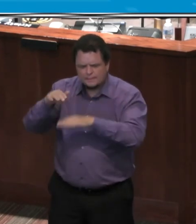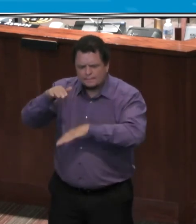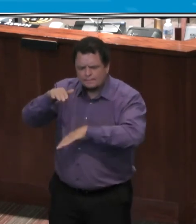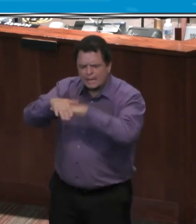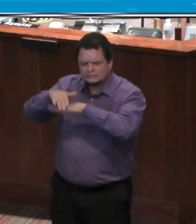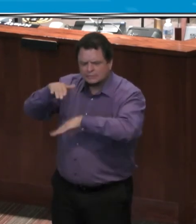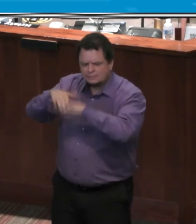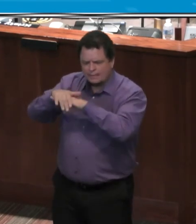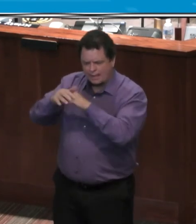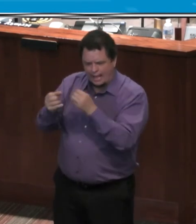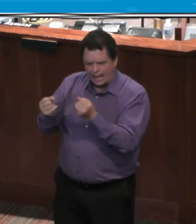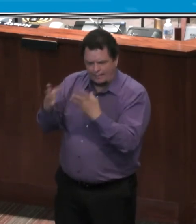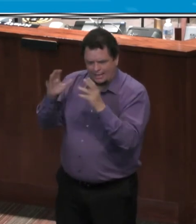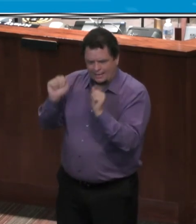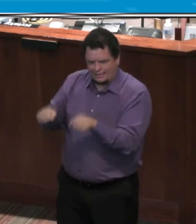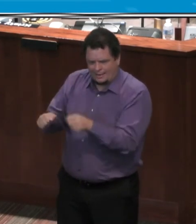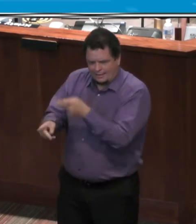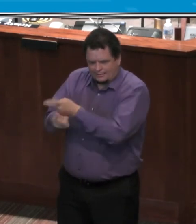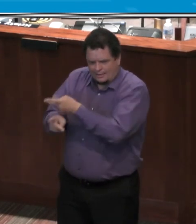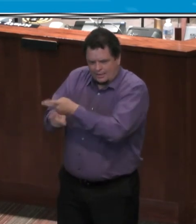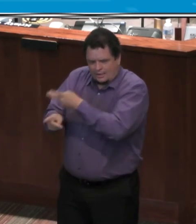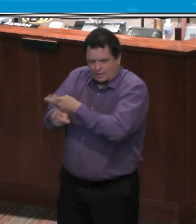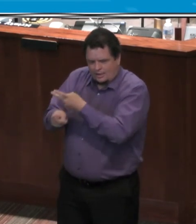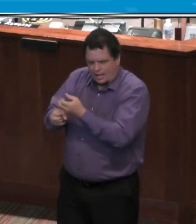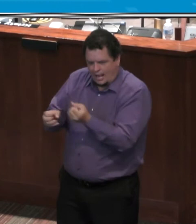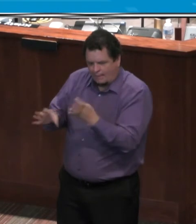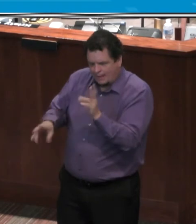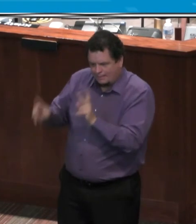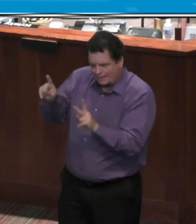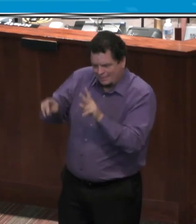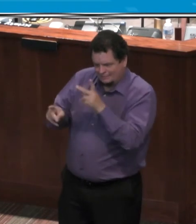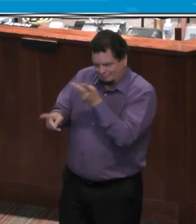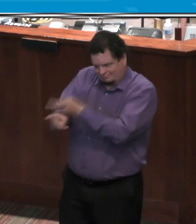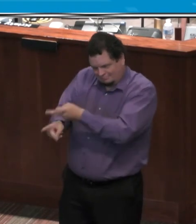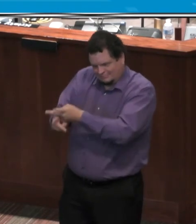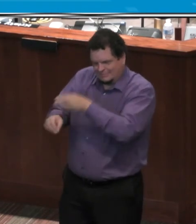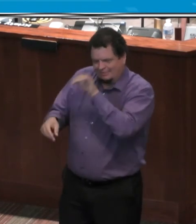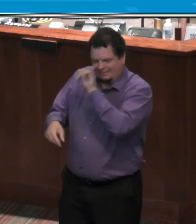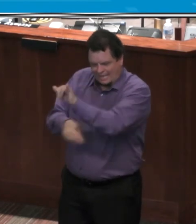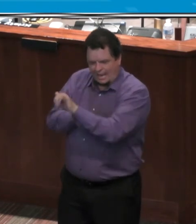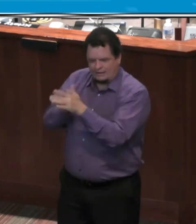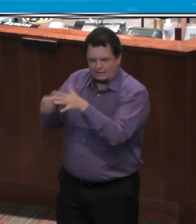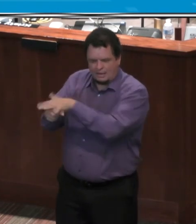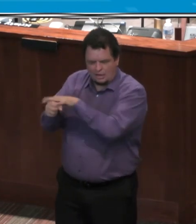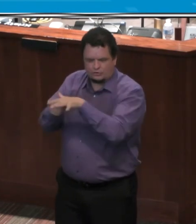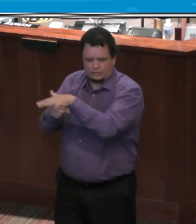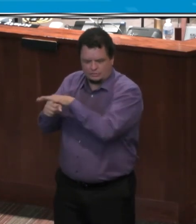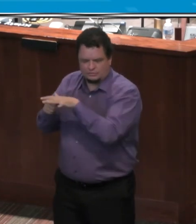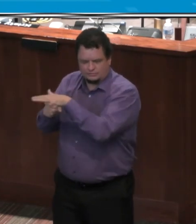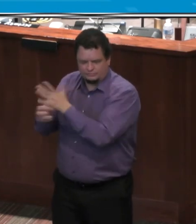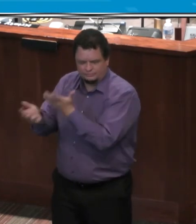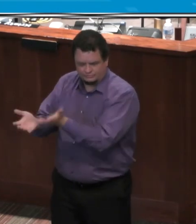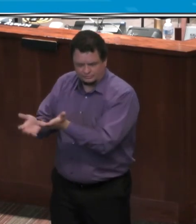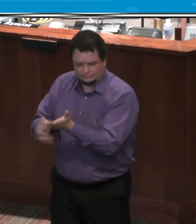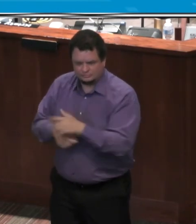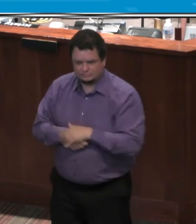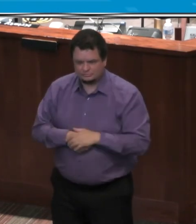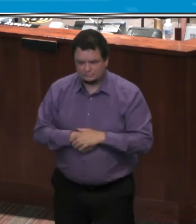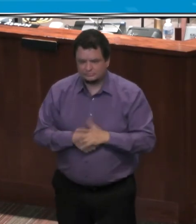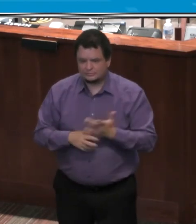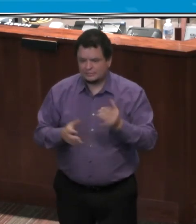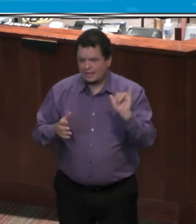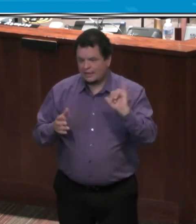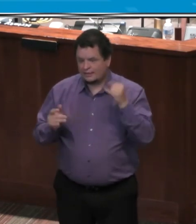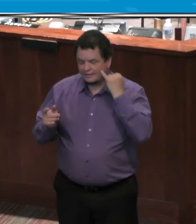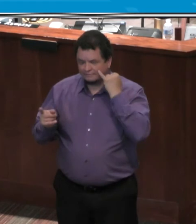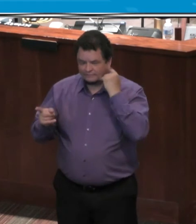our community. Because we know that we need our hospitals there if we're having chest pain or a stroke or going to deliver a